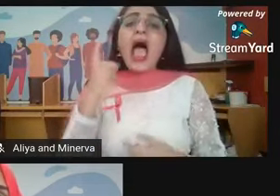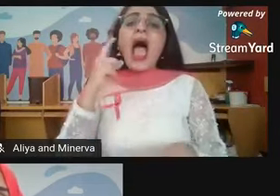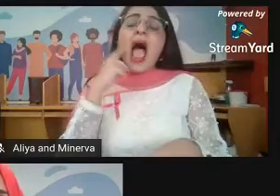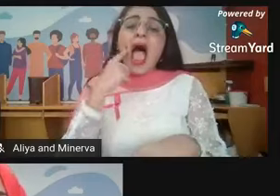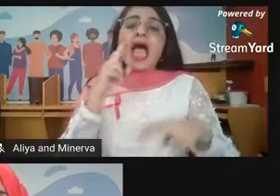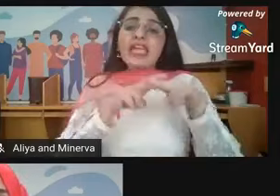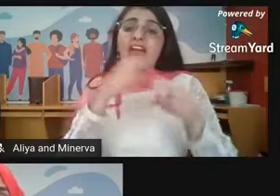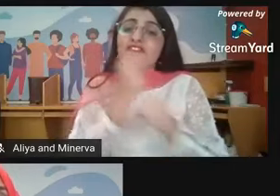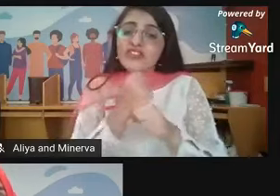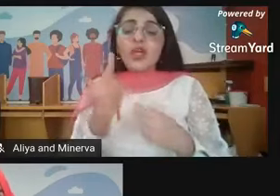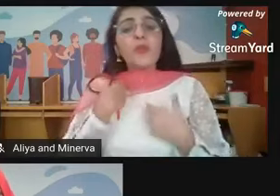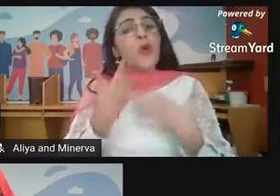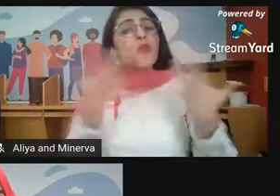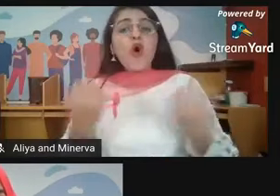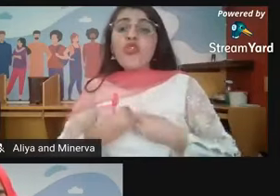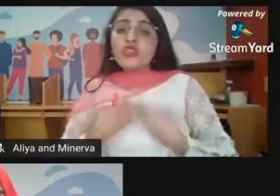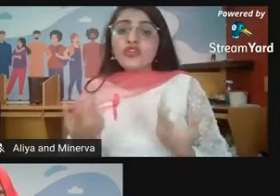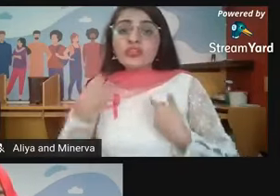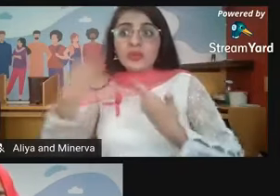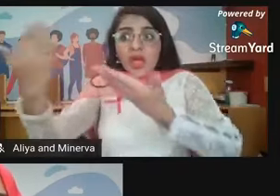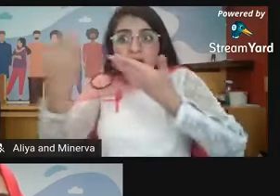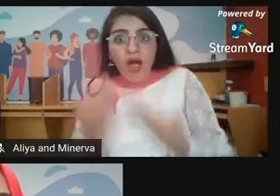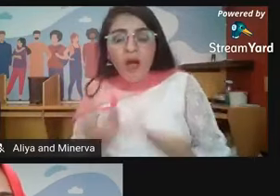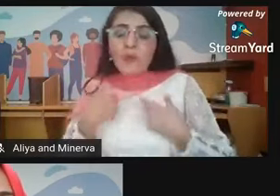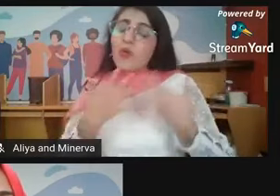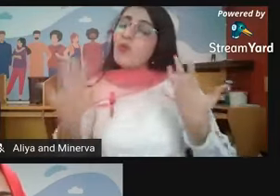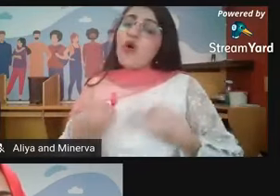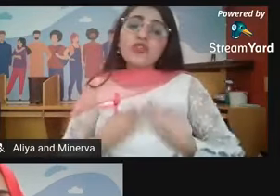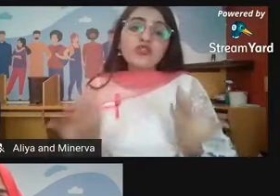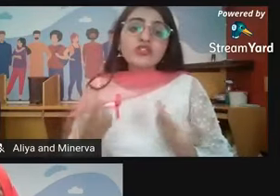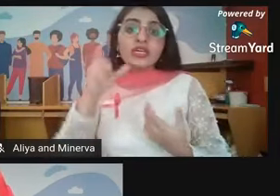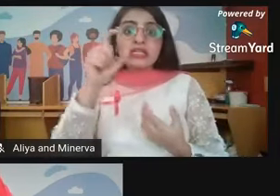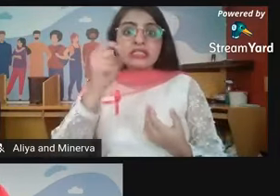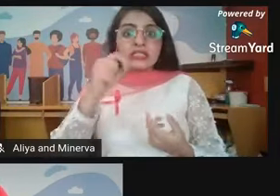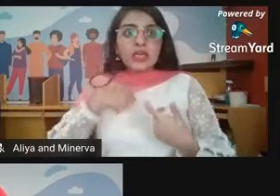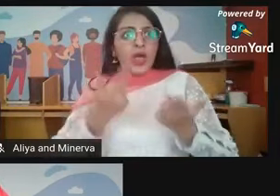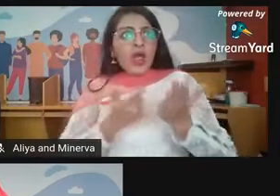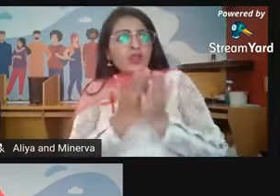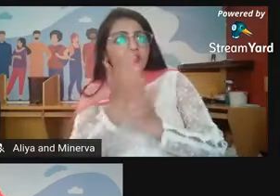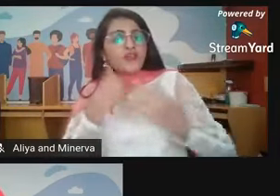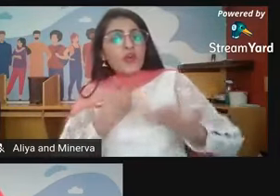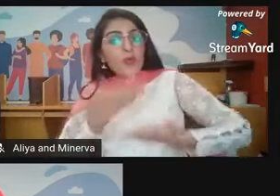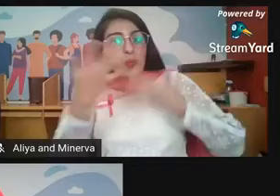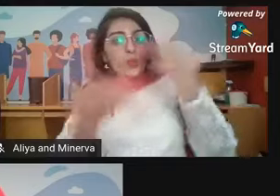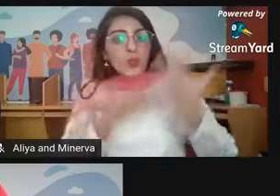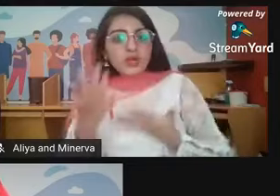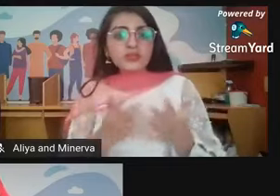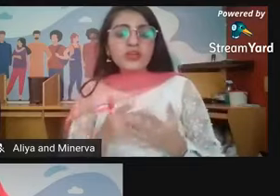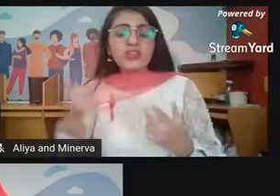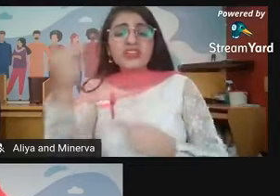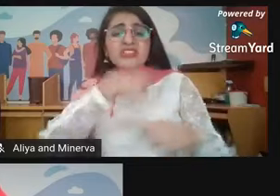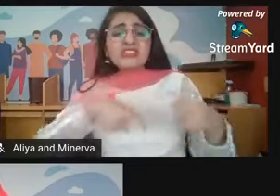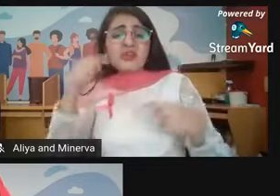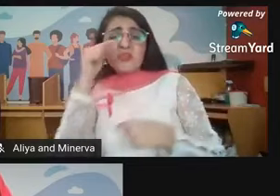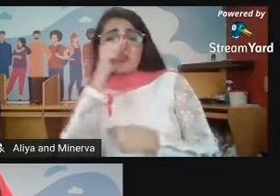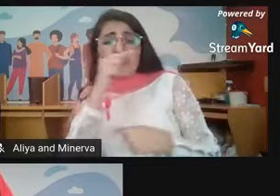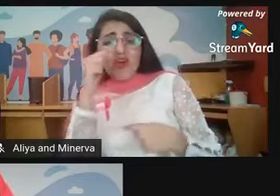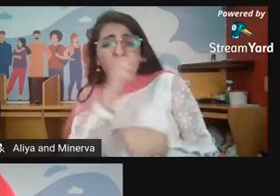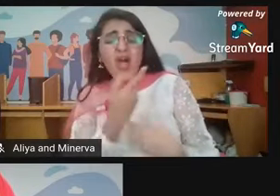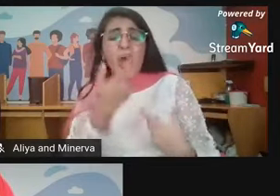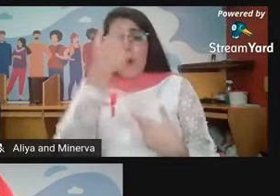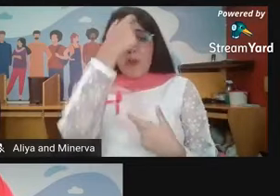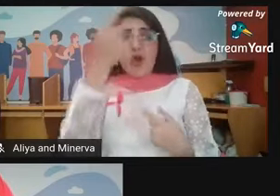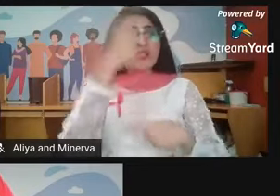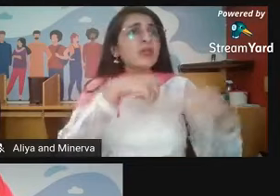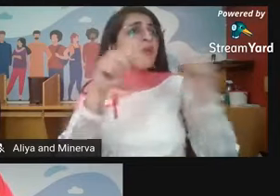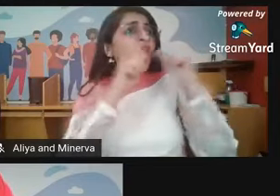IFG. I'm glad I'm here to speak about my cancer journey because it has become a taboo these days. Nobody really talks